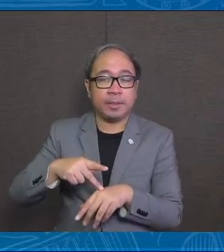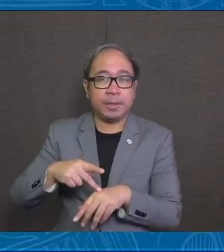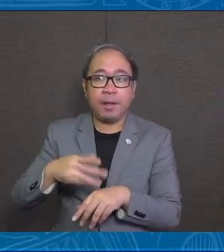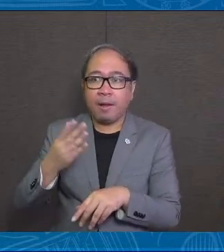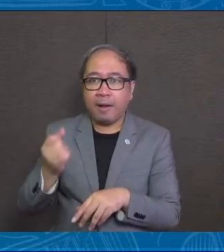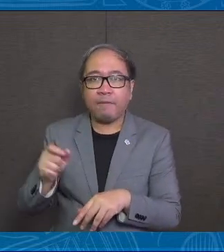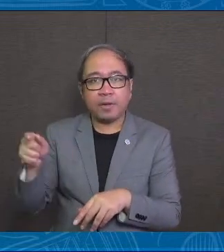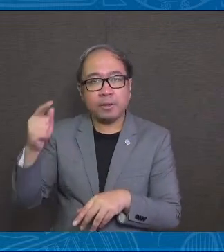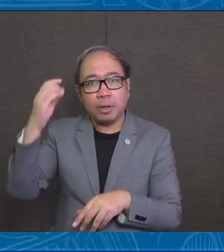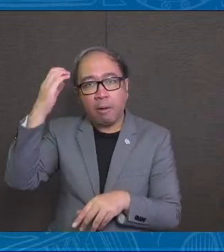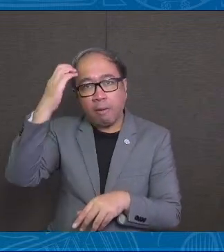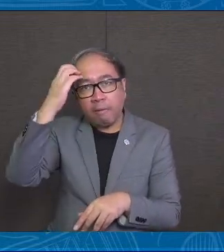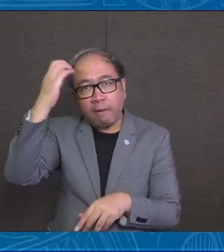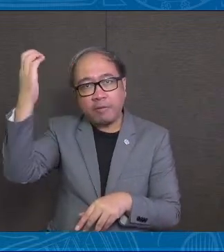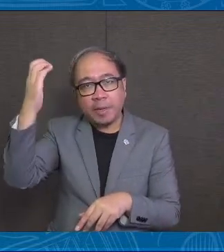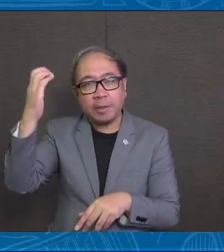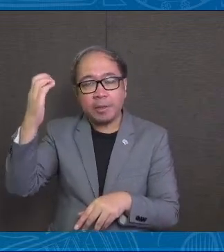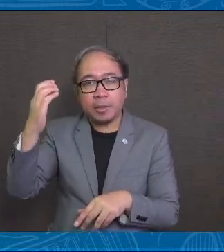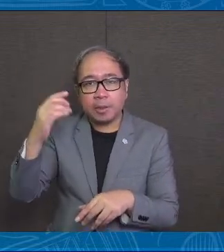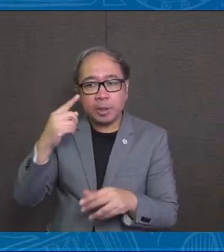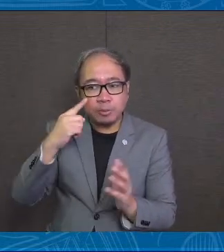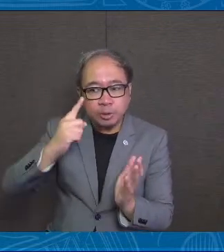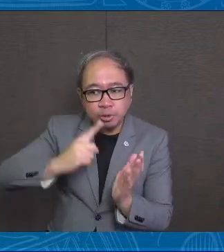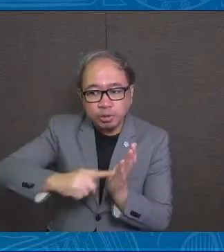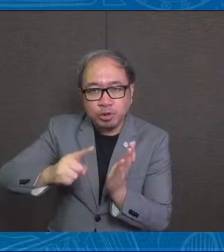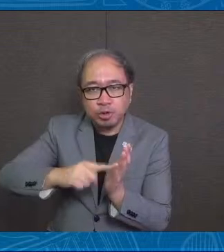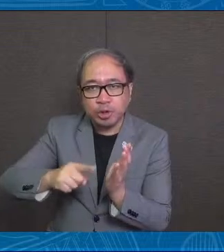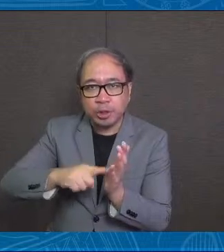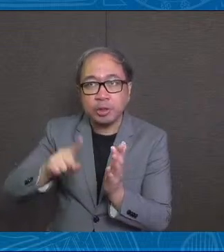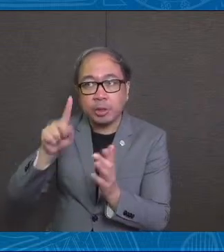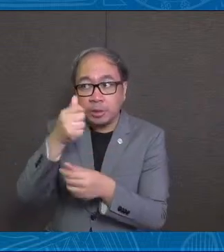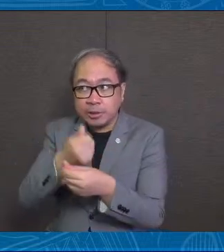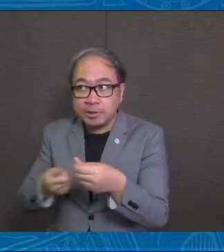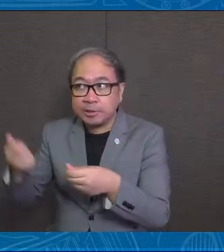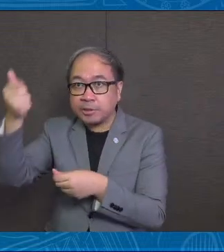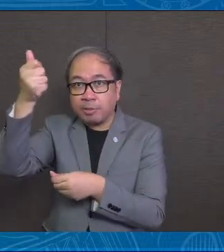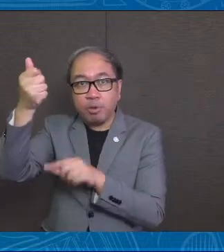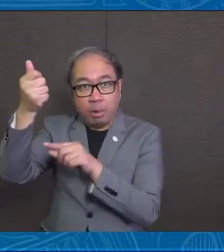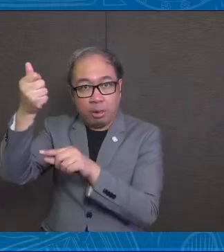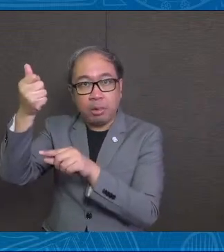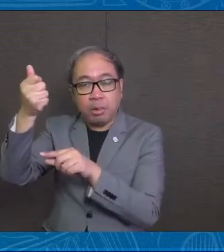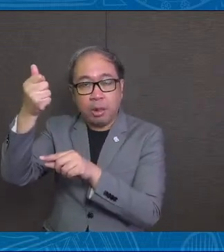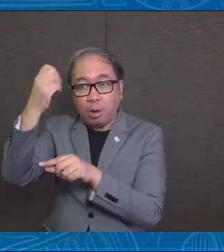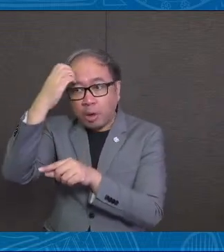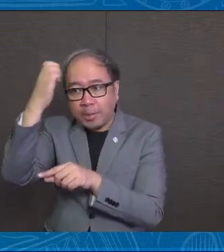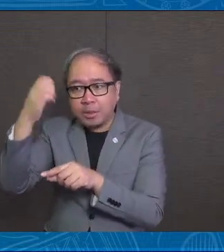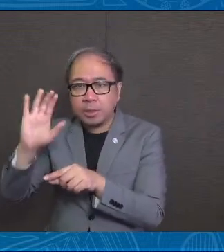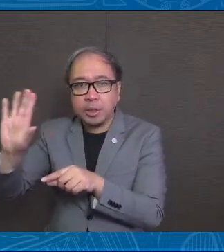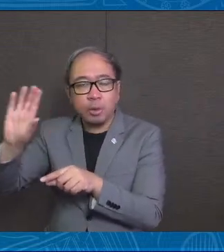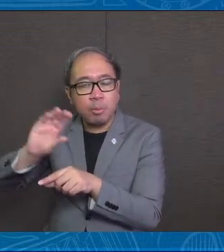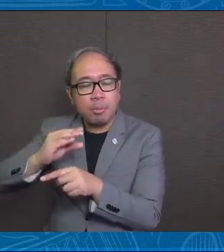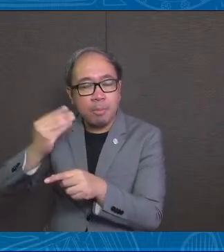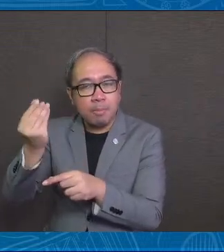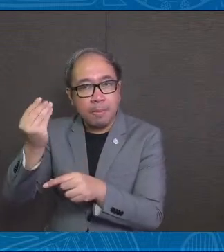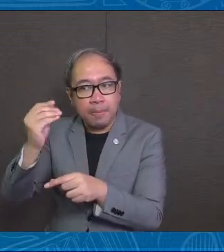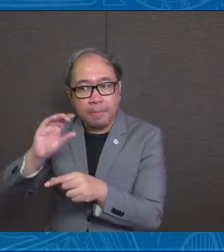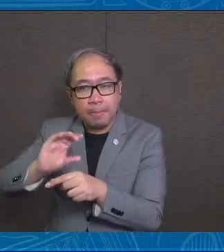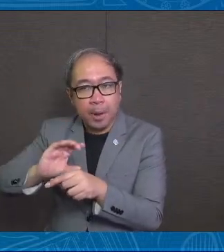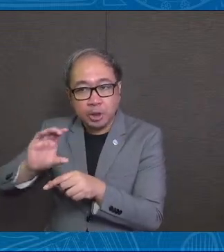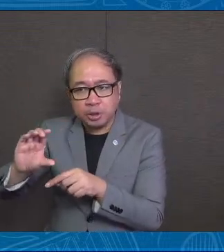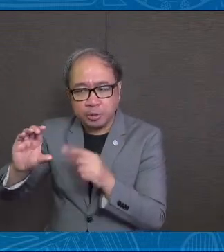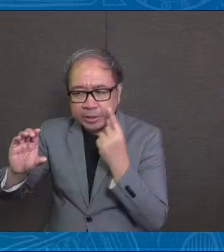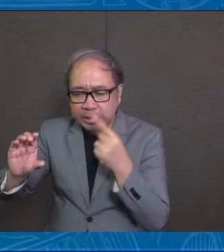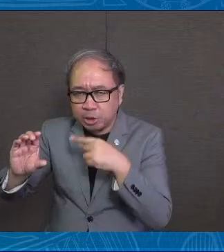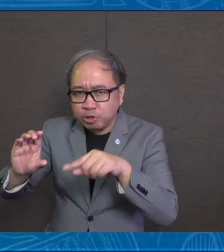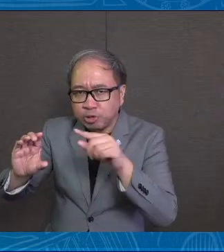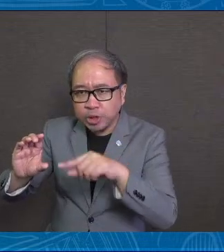audit in central and local one. So the state audit can inspect, audit the use of